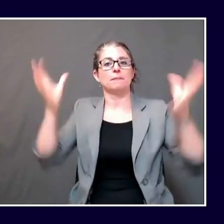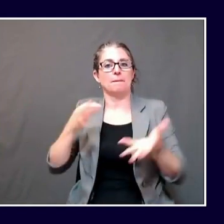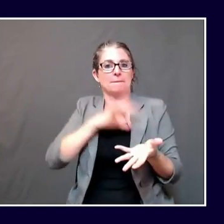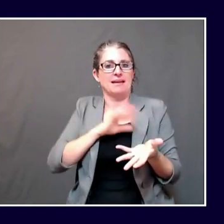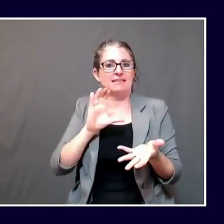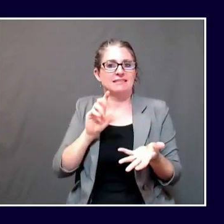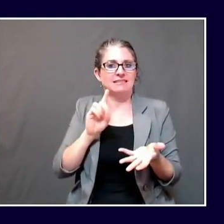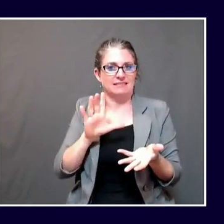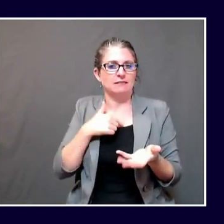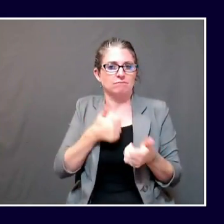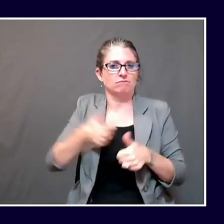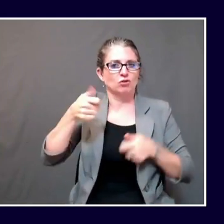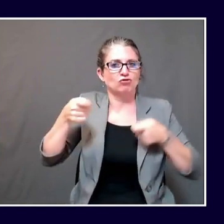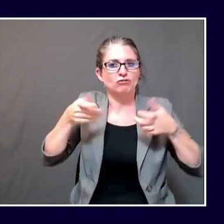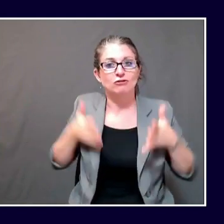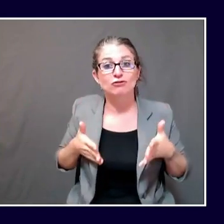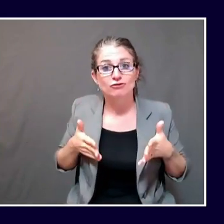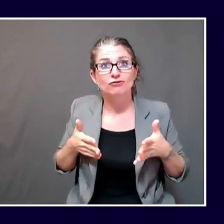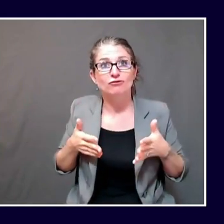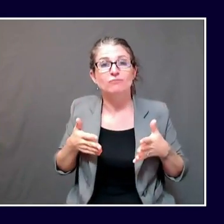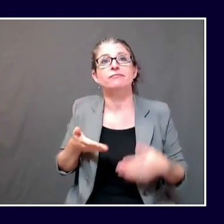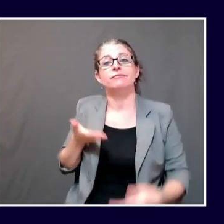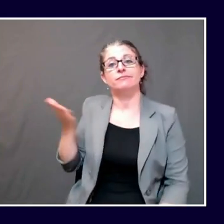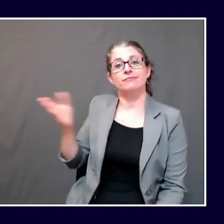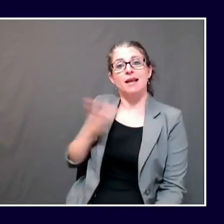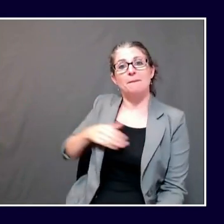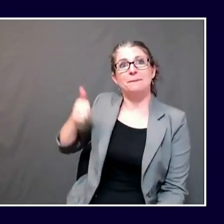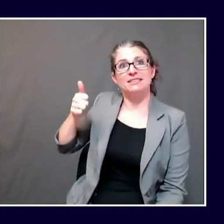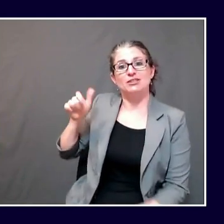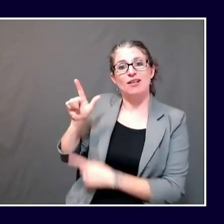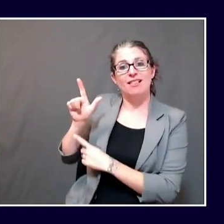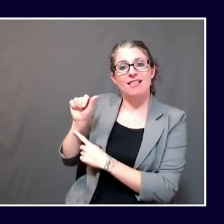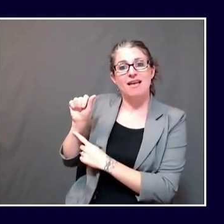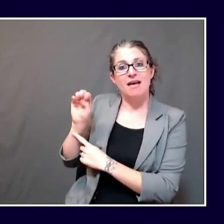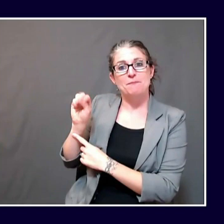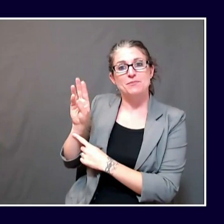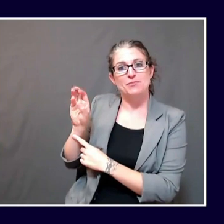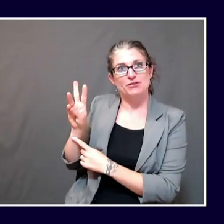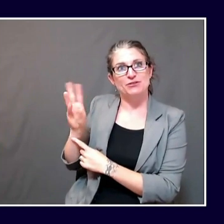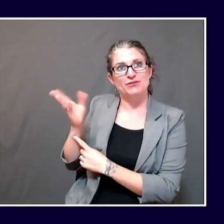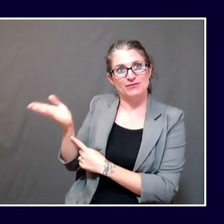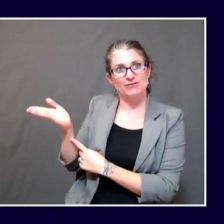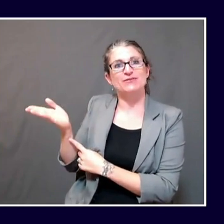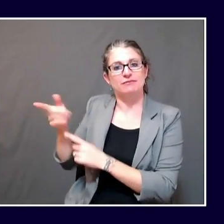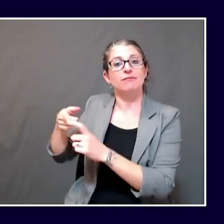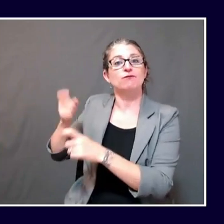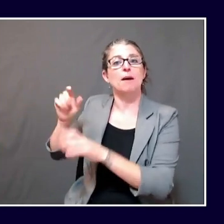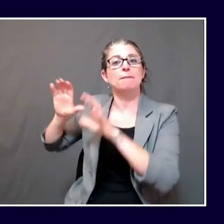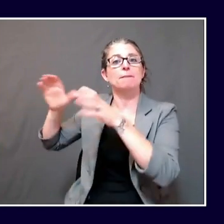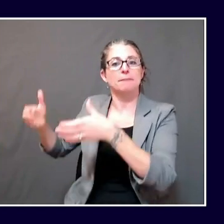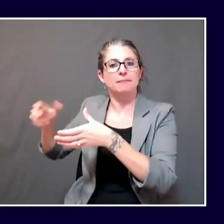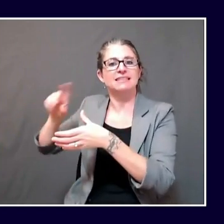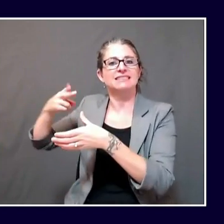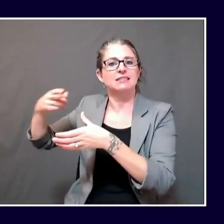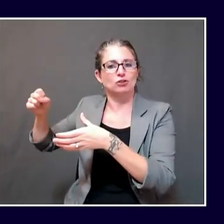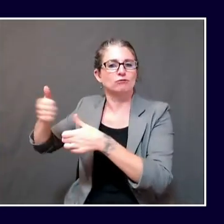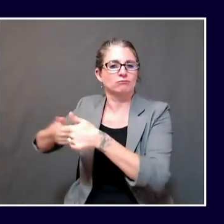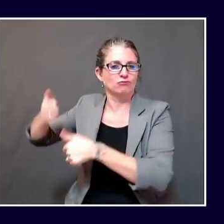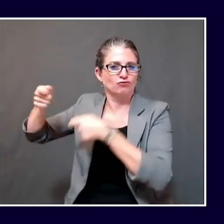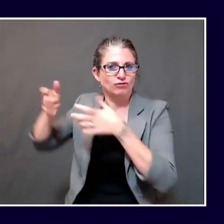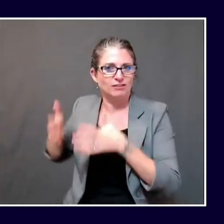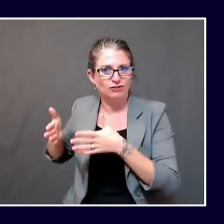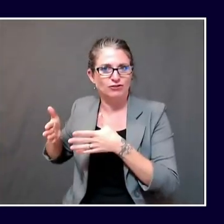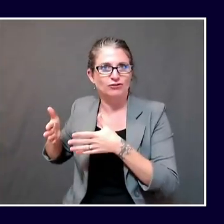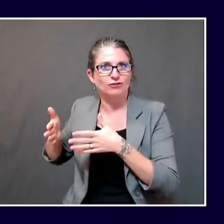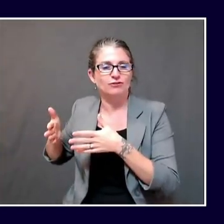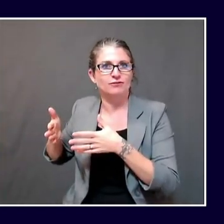delighted to be joined this afternoon by Commissioner Jean Lambrou of Maine's Department of Health and Human Services. Commissioner Lambrou and I are